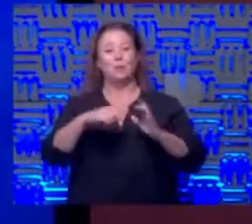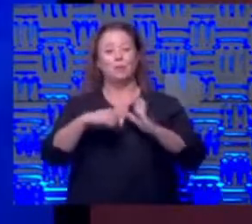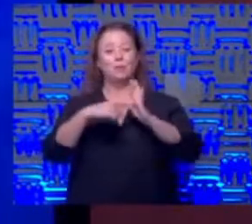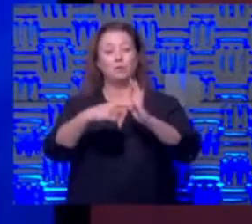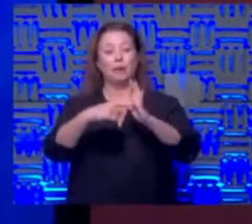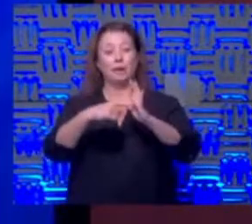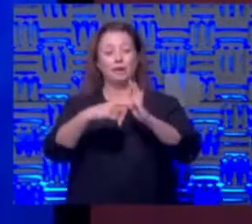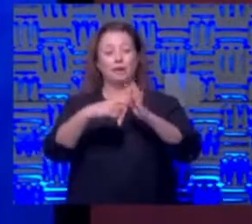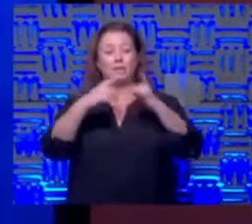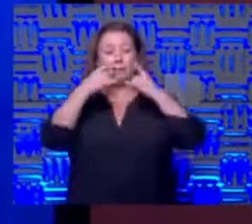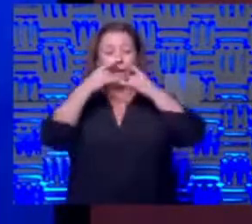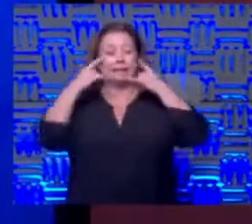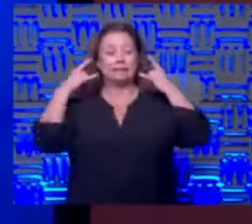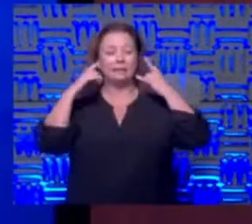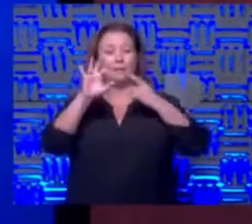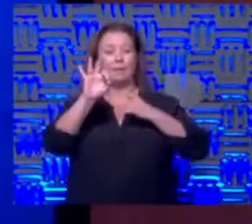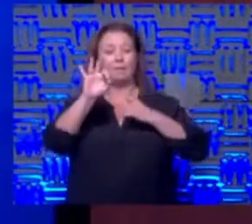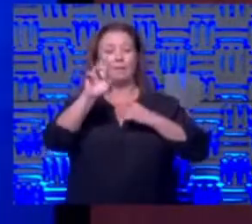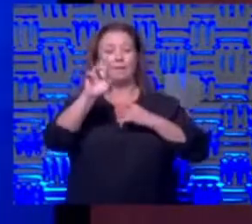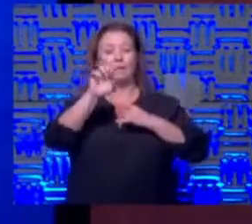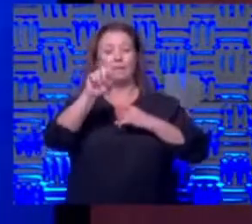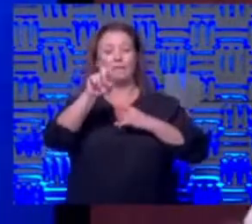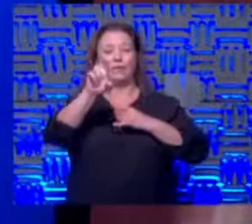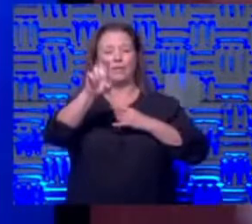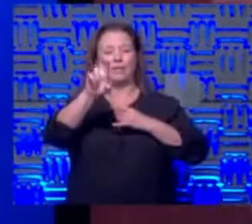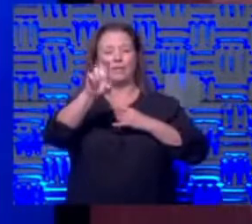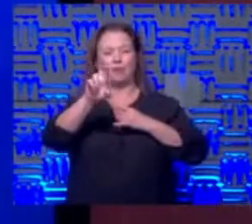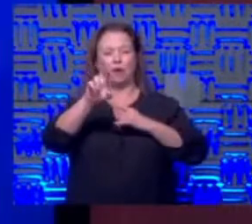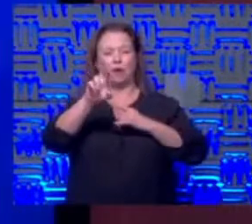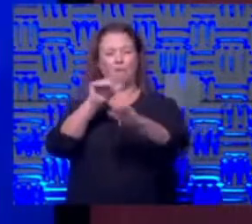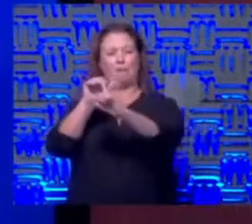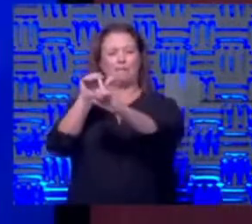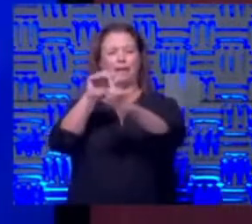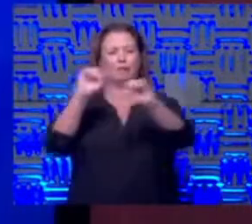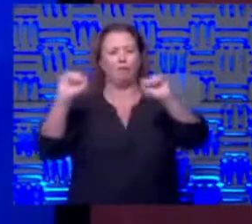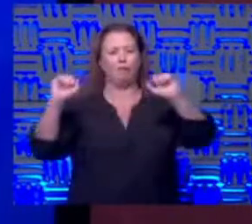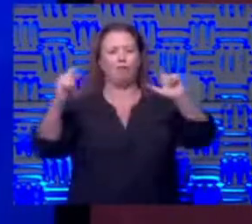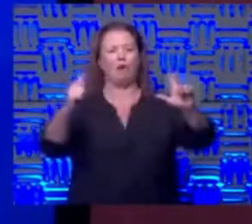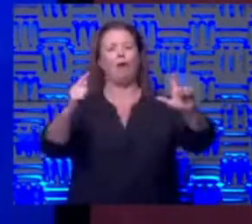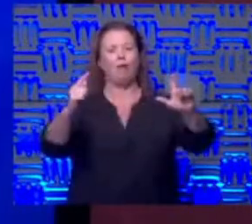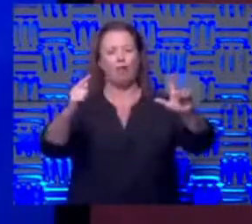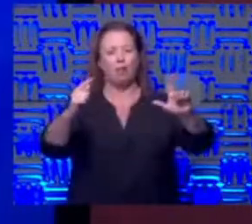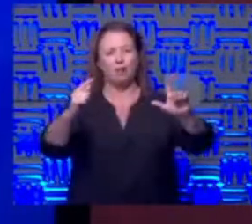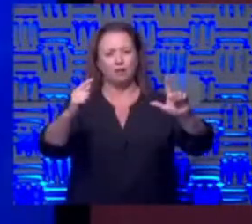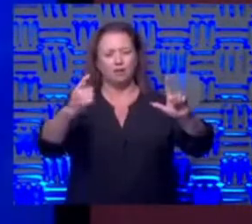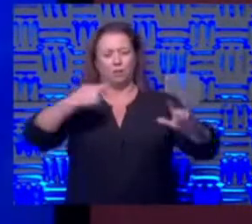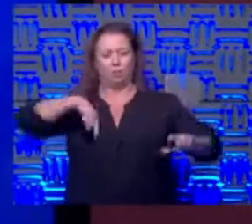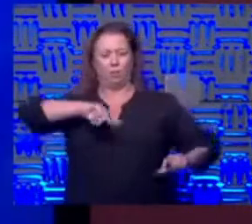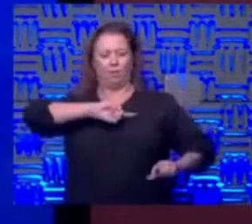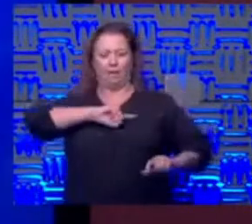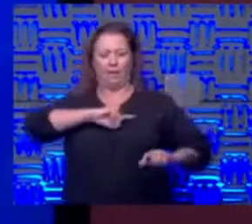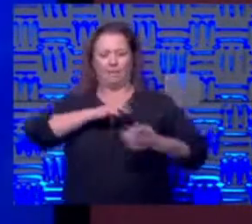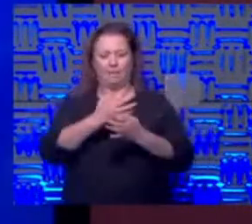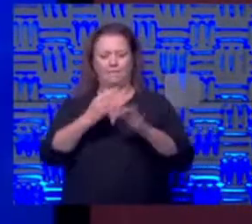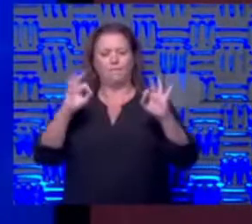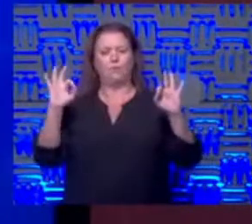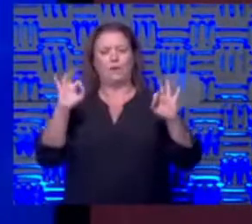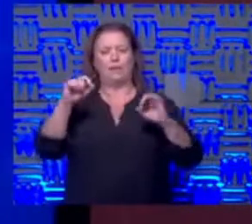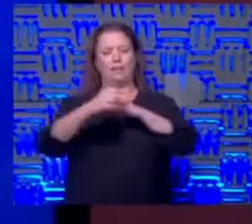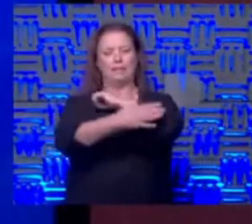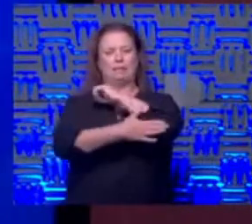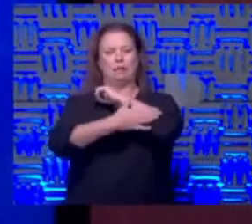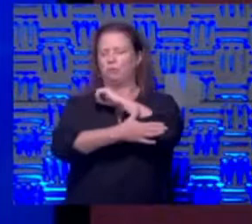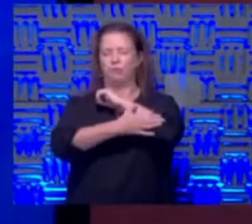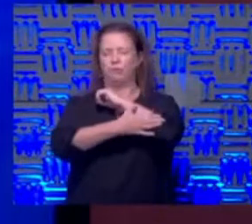mask for the show from the freezer last time, and I just want to remind us all that whereas we have a lot of freedom in this country, which is